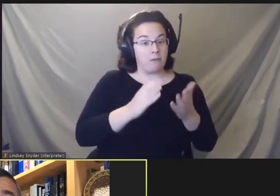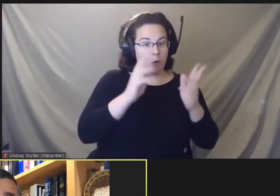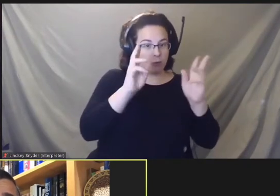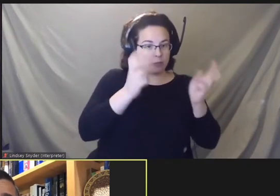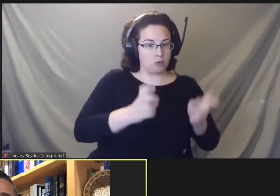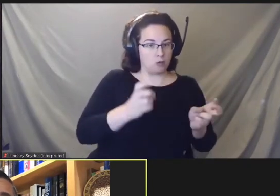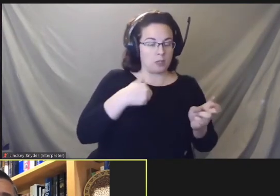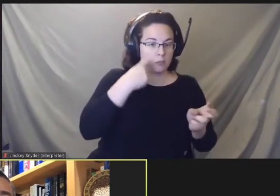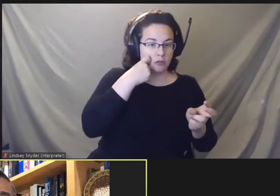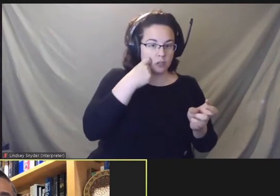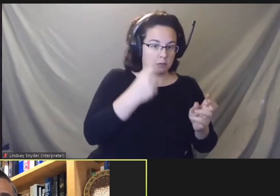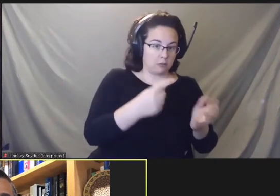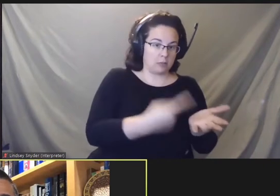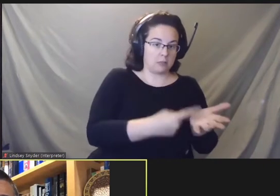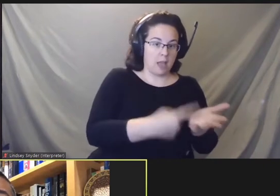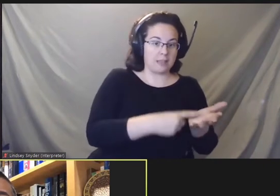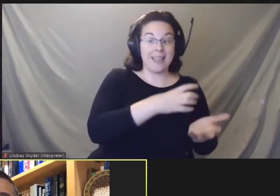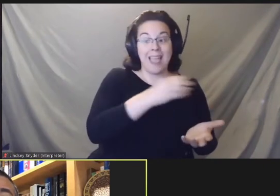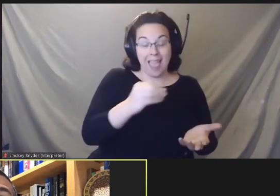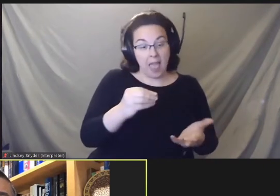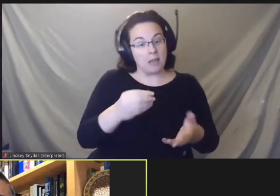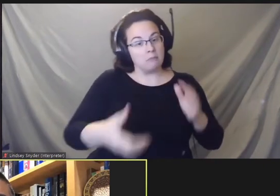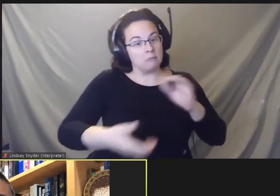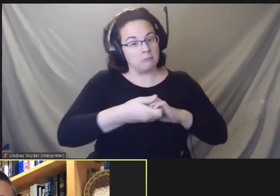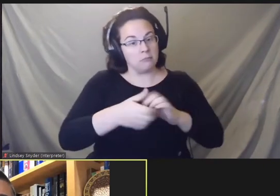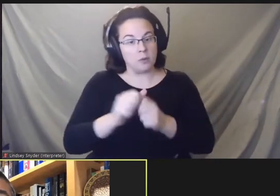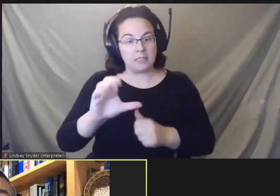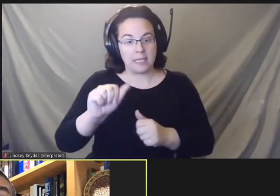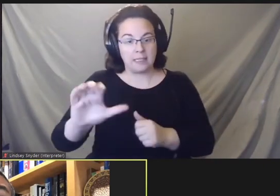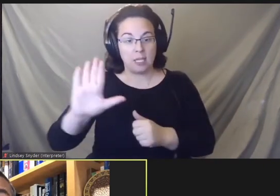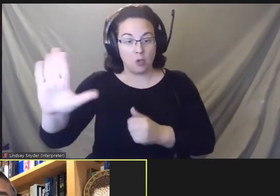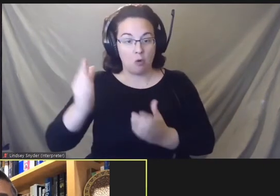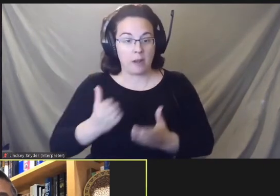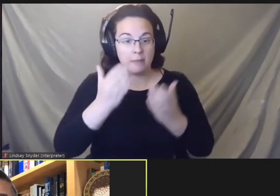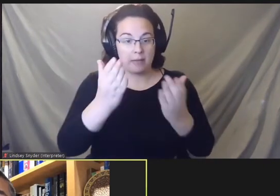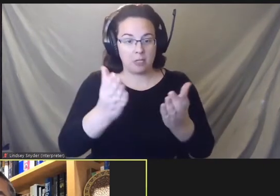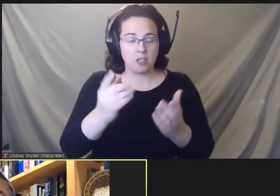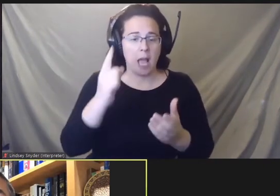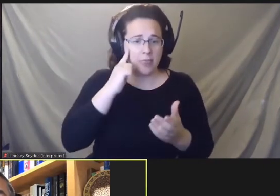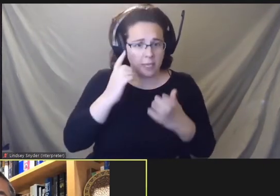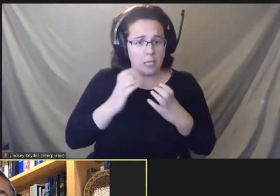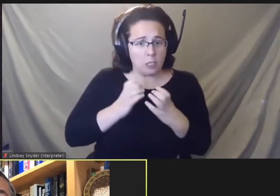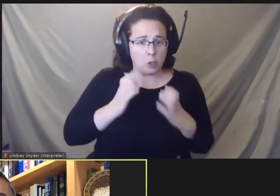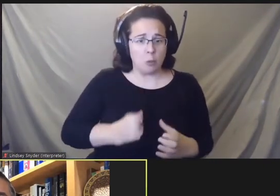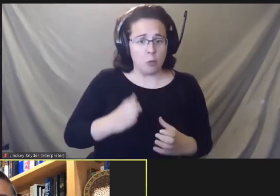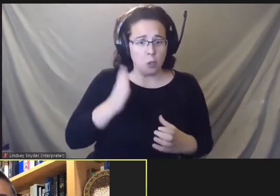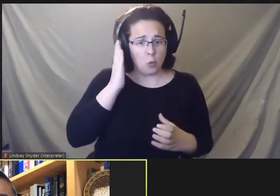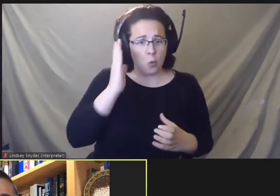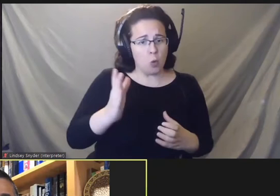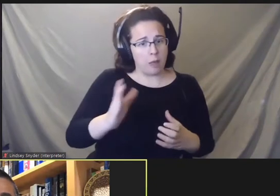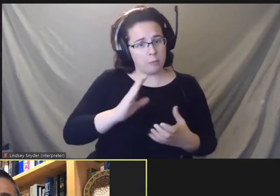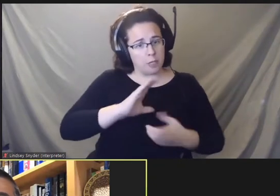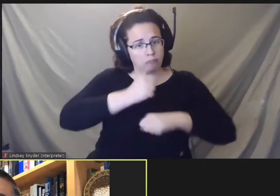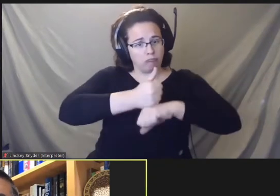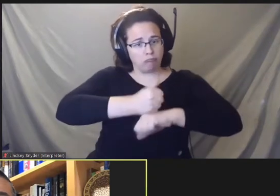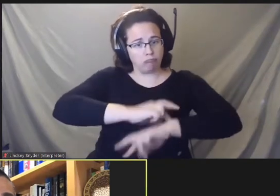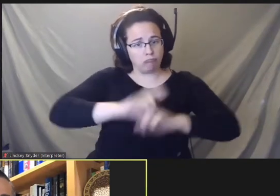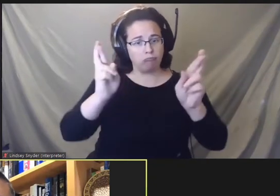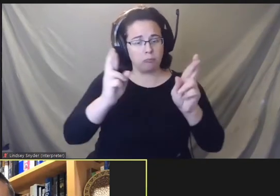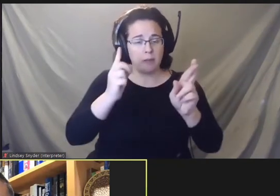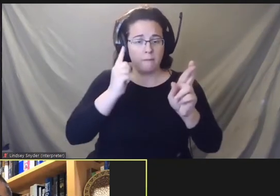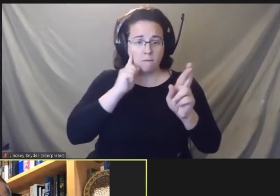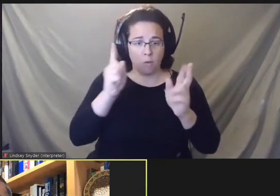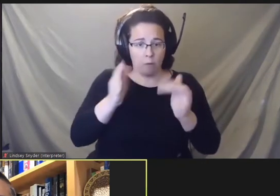CAC with some of the recommendations you've pursued, I'm quite confident that consumers will be in good stead in the time to come. So